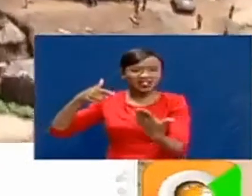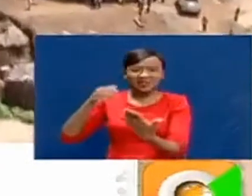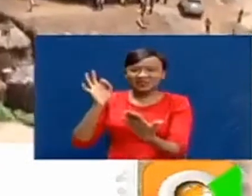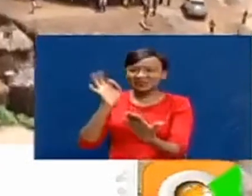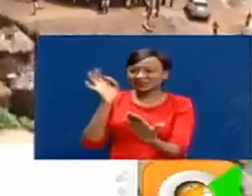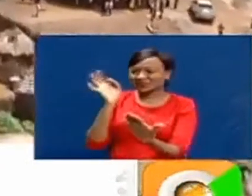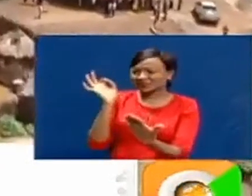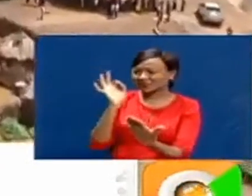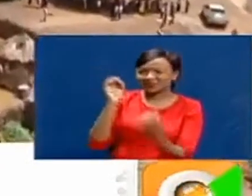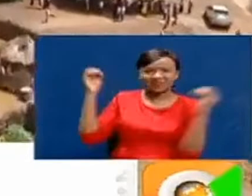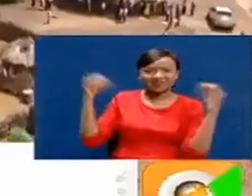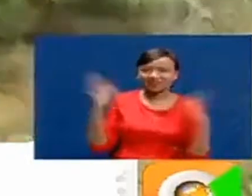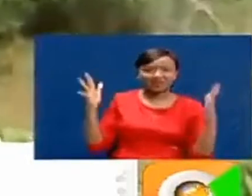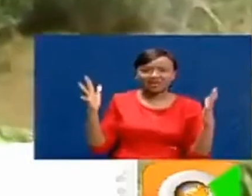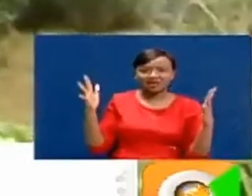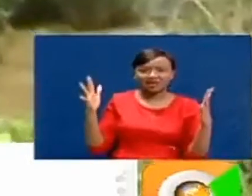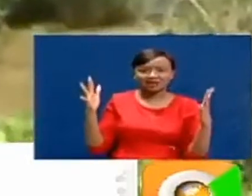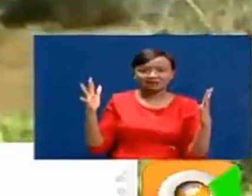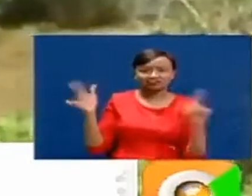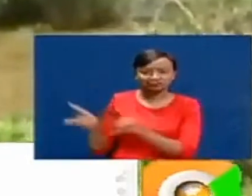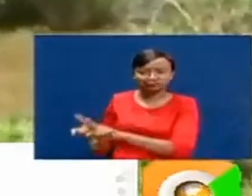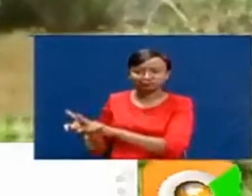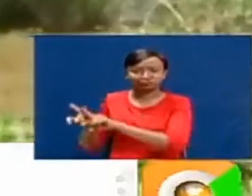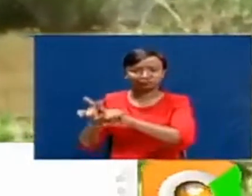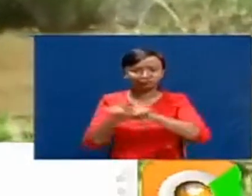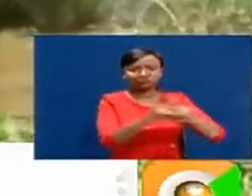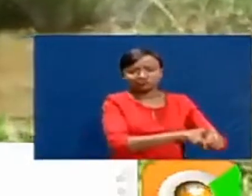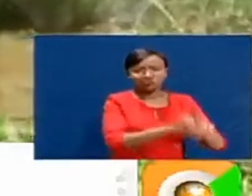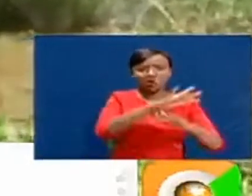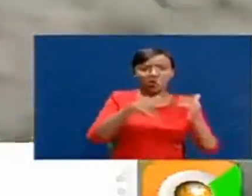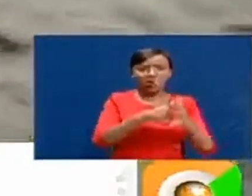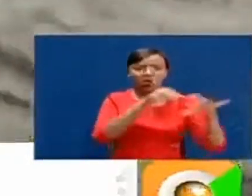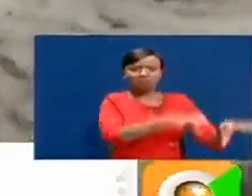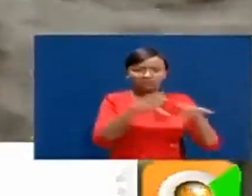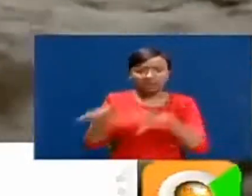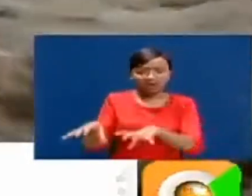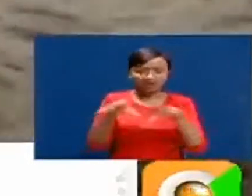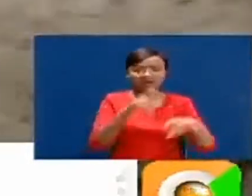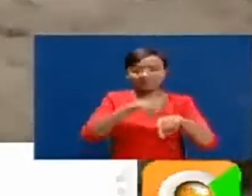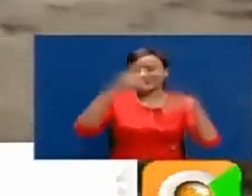flood waters is clearer. Same script of misery in every rainy season.